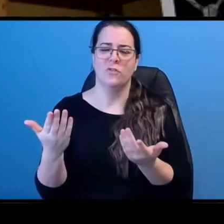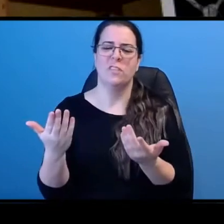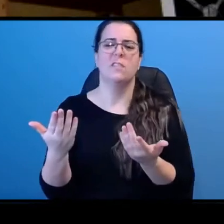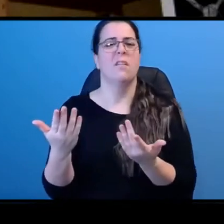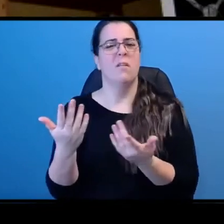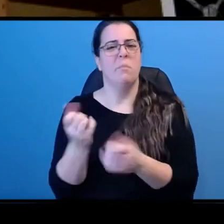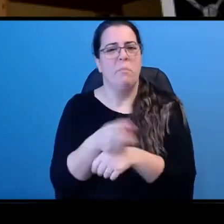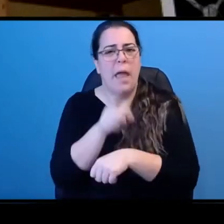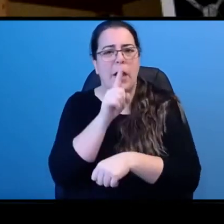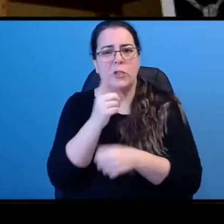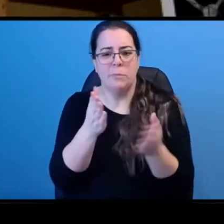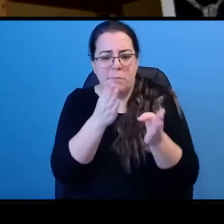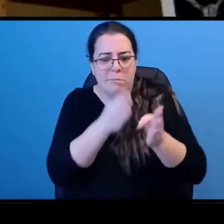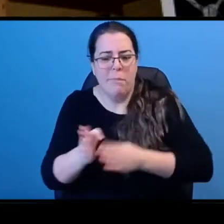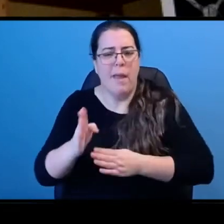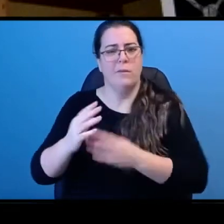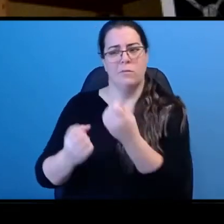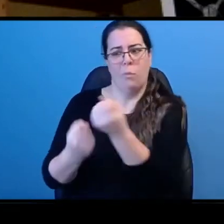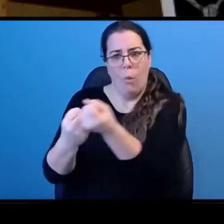is really tied together nicely.